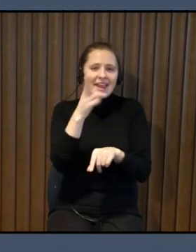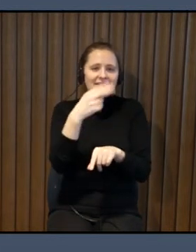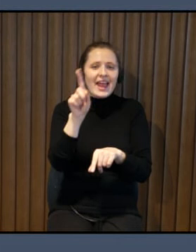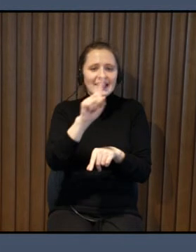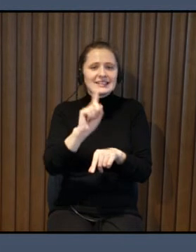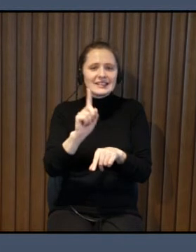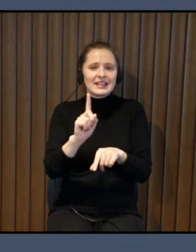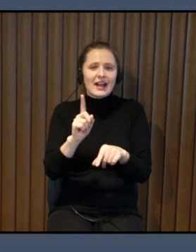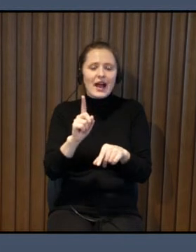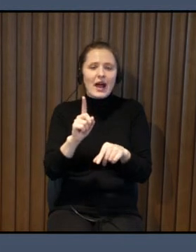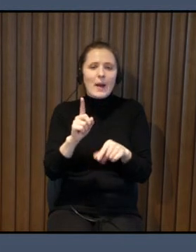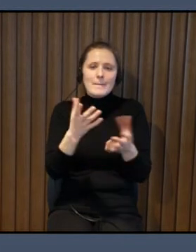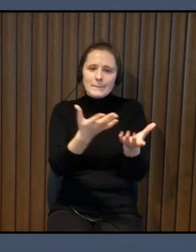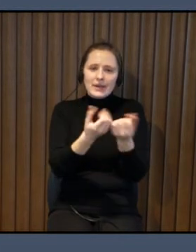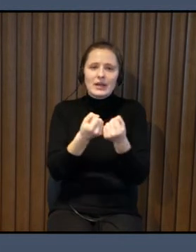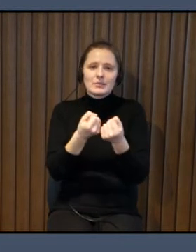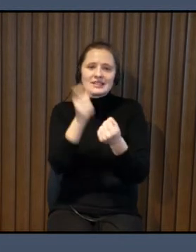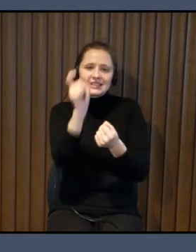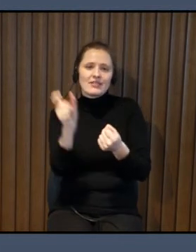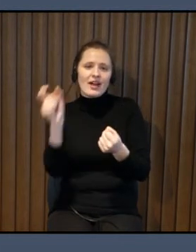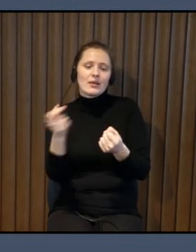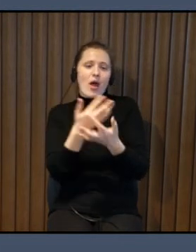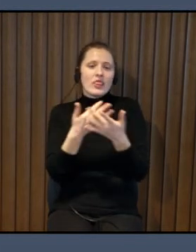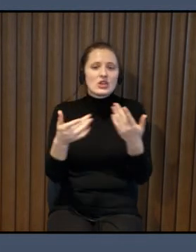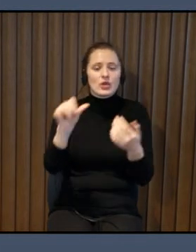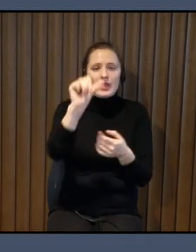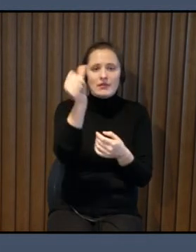physical environment to